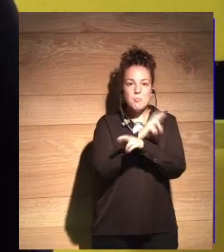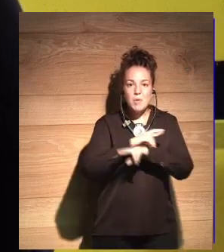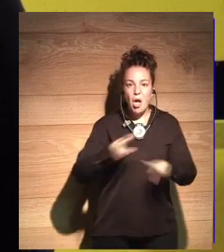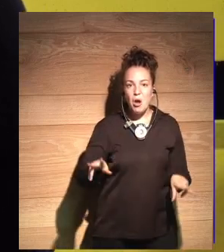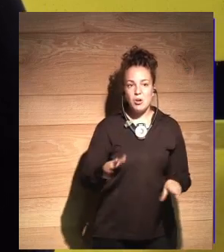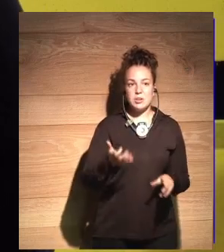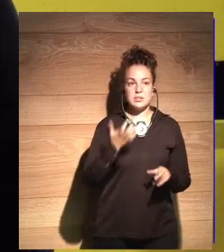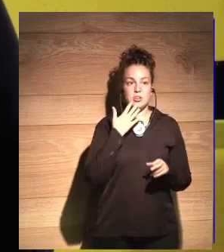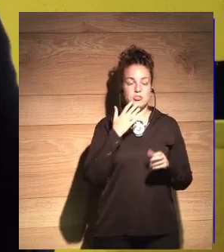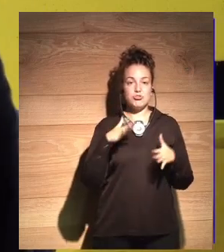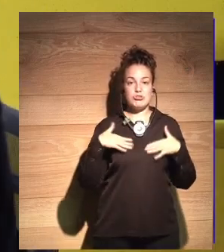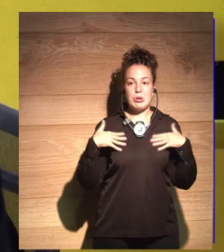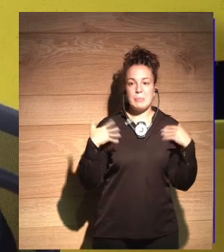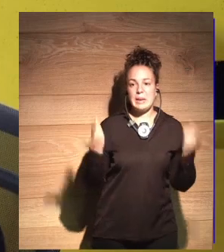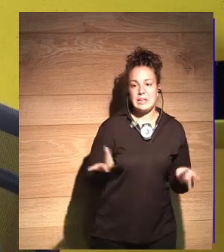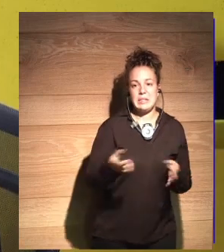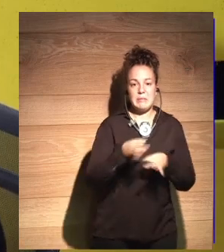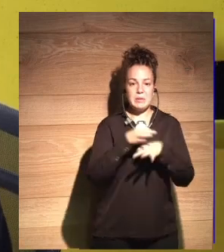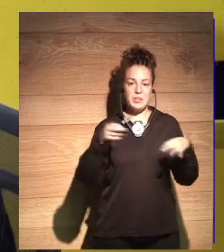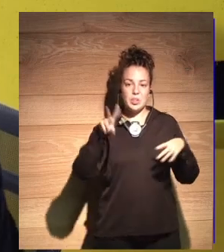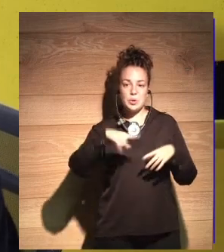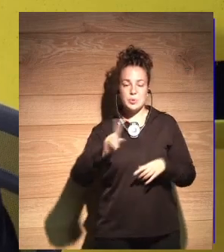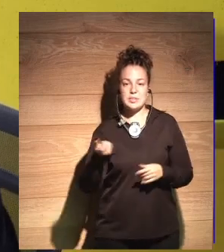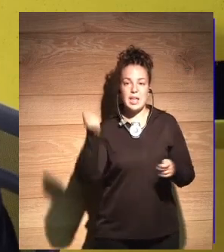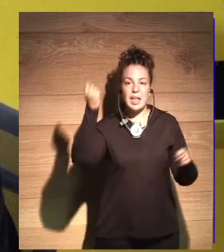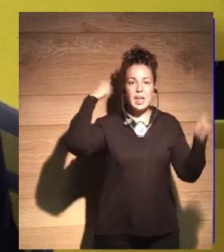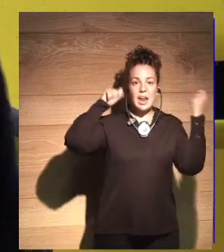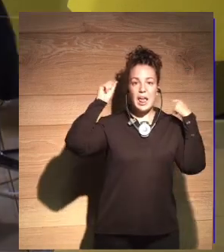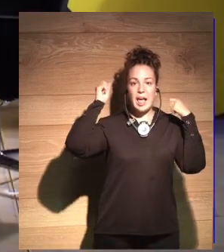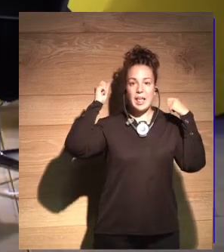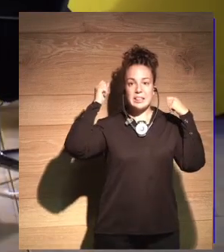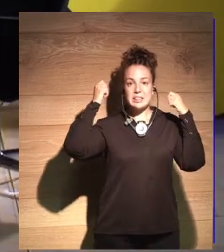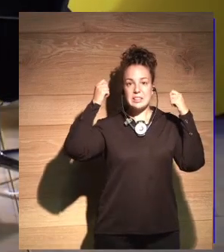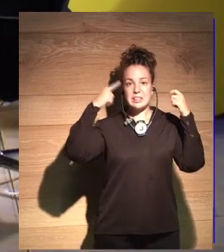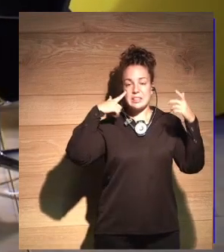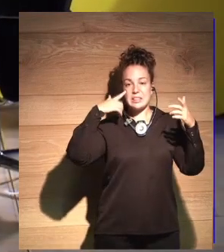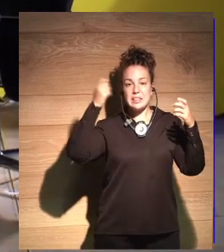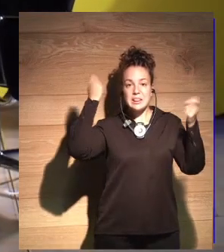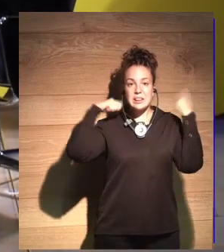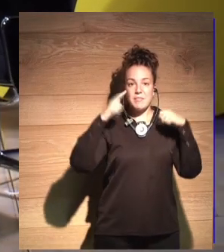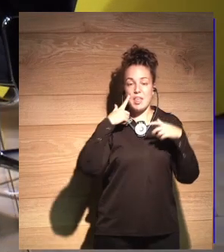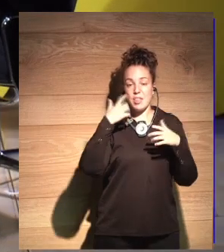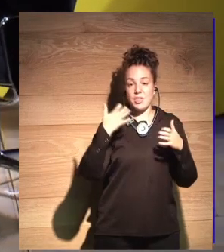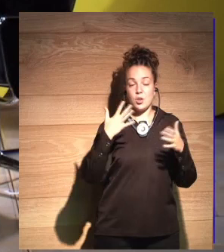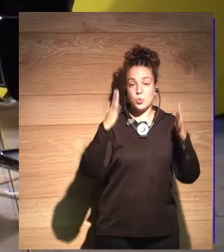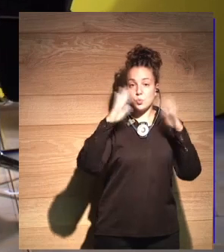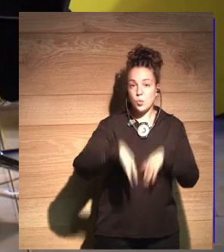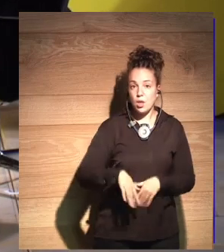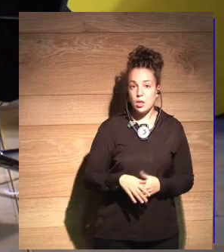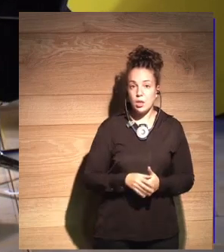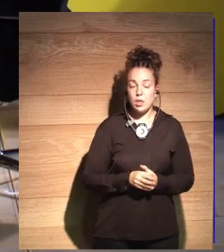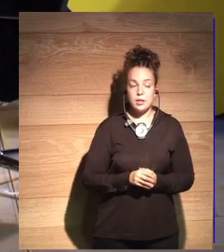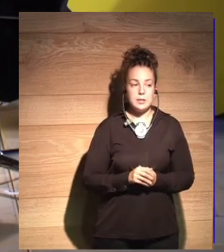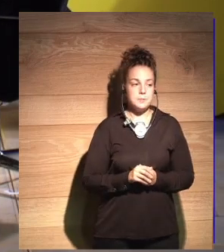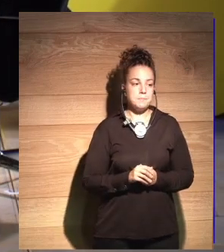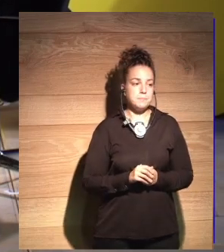worst possible world, without imperfection, without surprises? There will be no creativity. This is a one-way street,